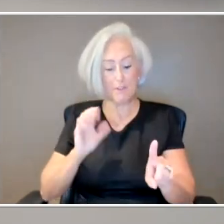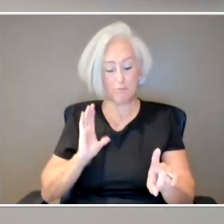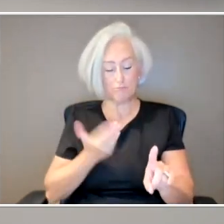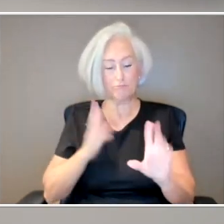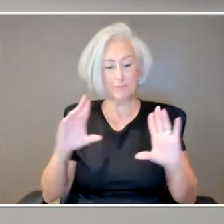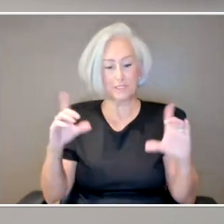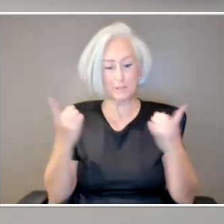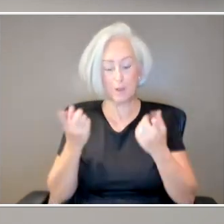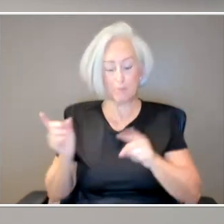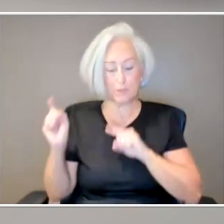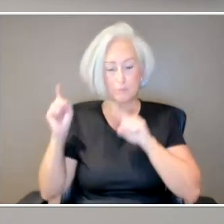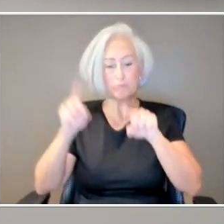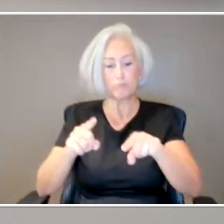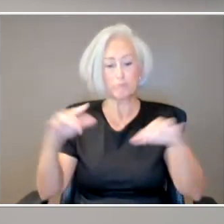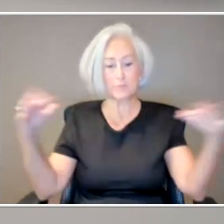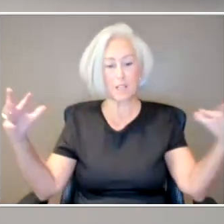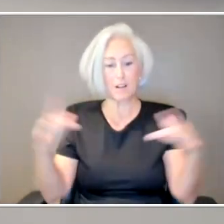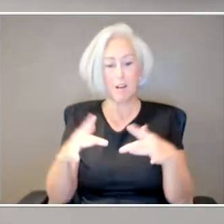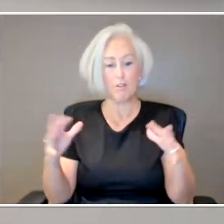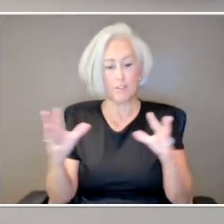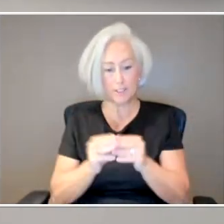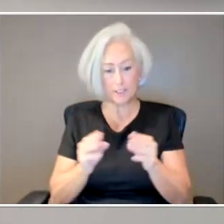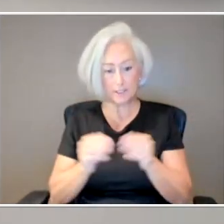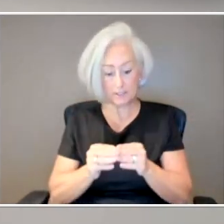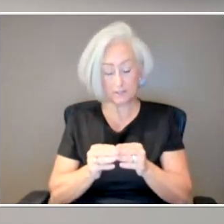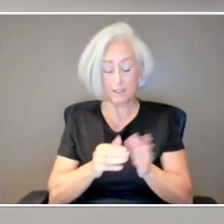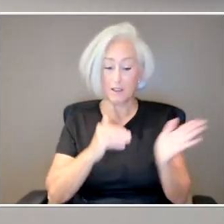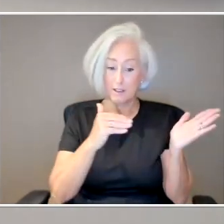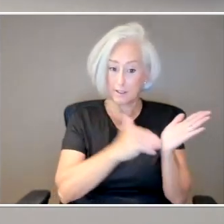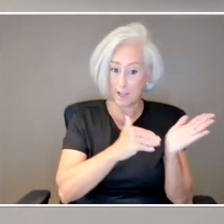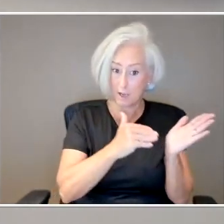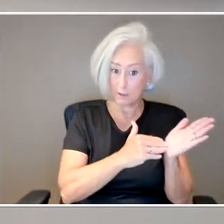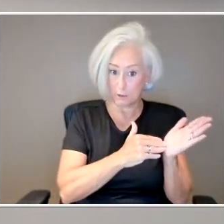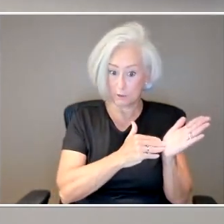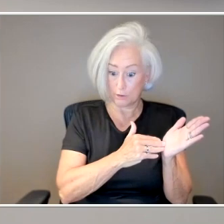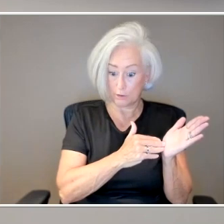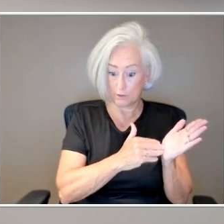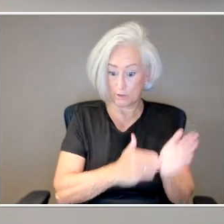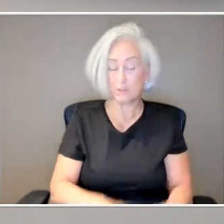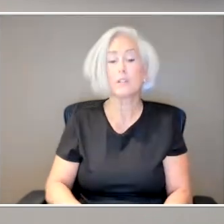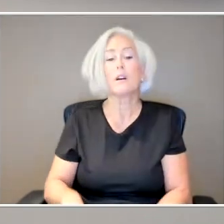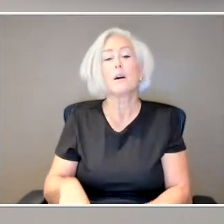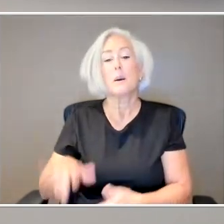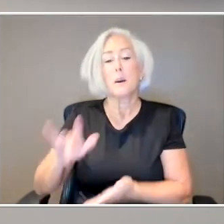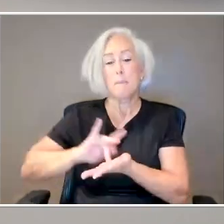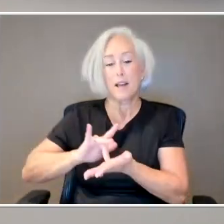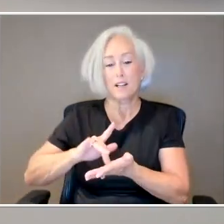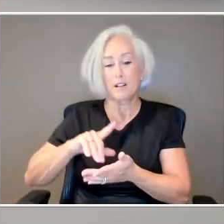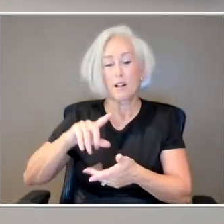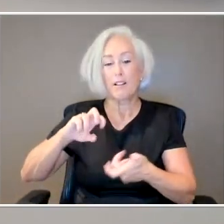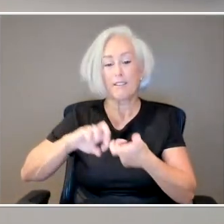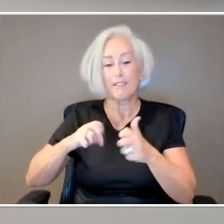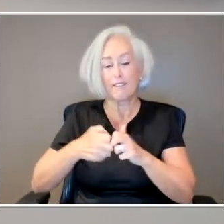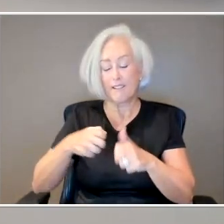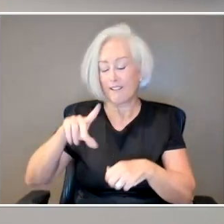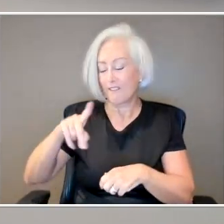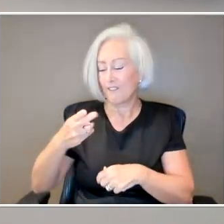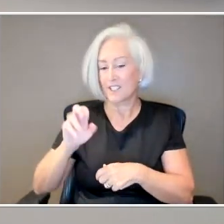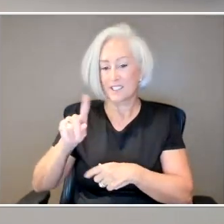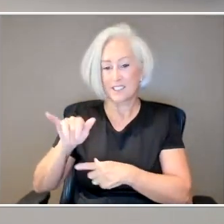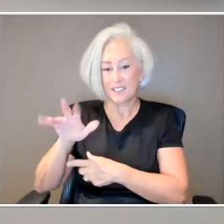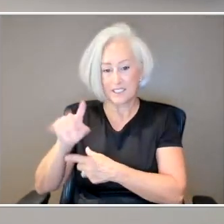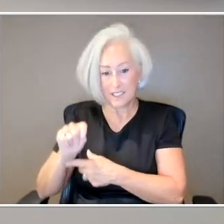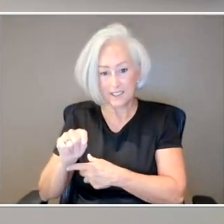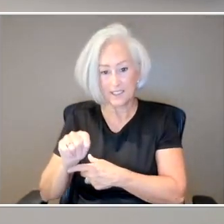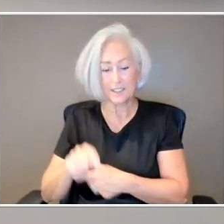conference. We have physicians here, but also we have medical physicists, residents, research staff, and